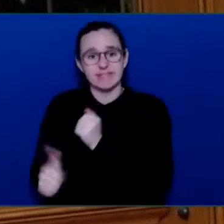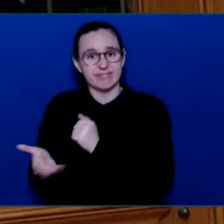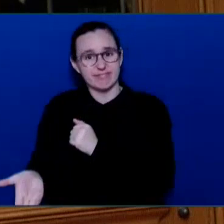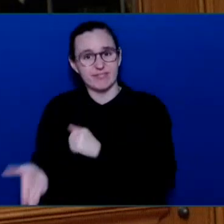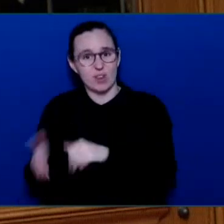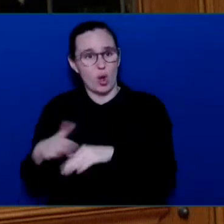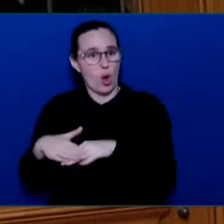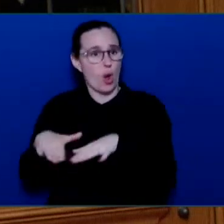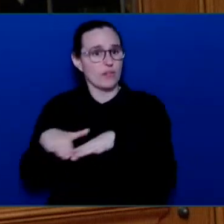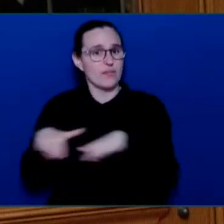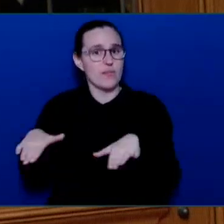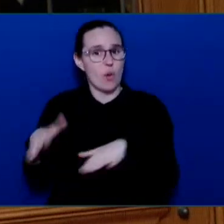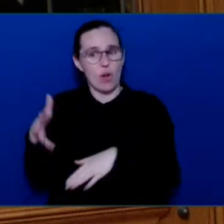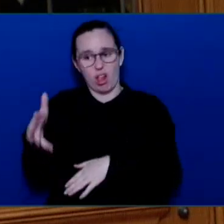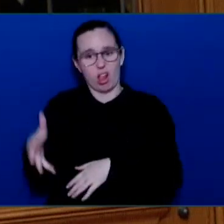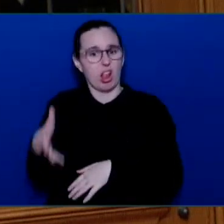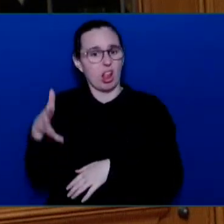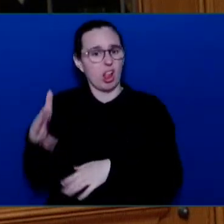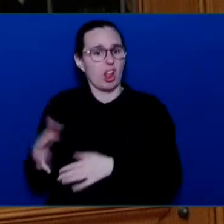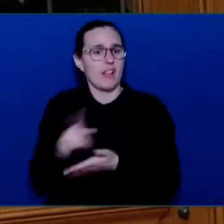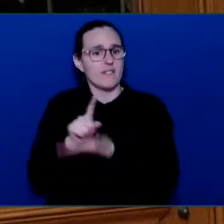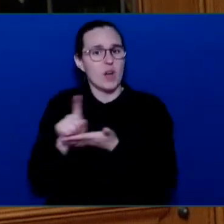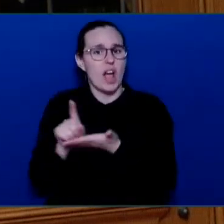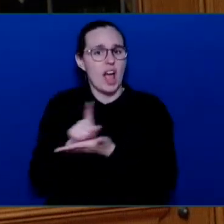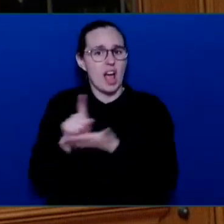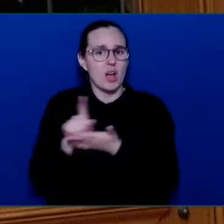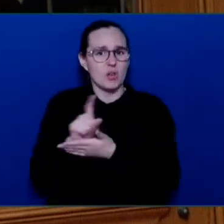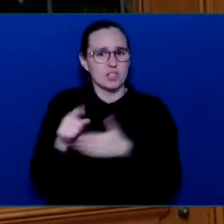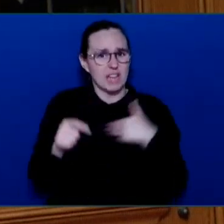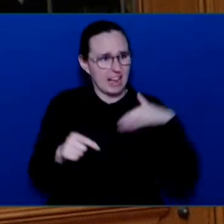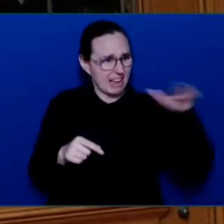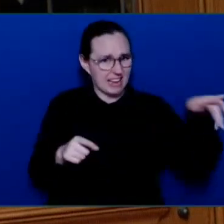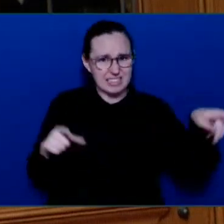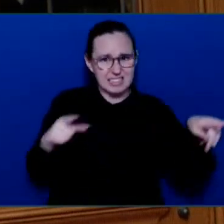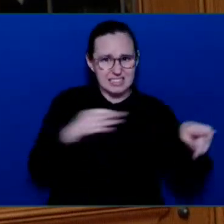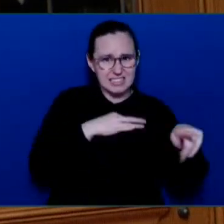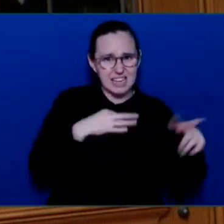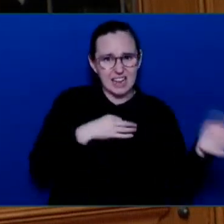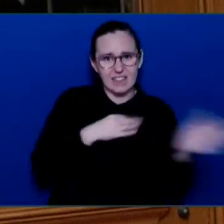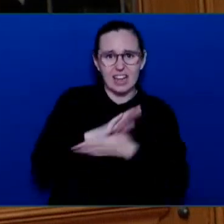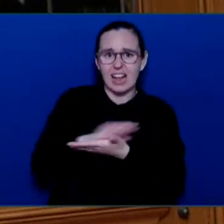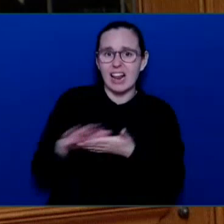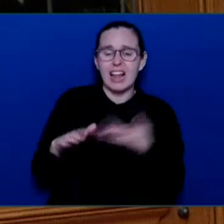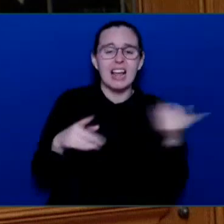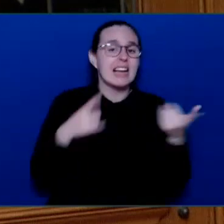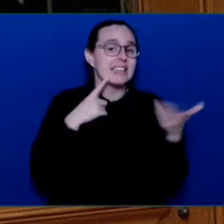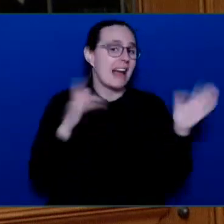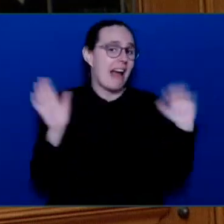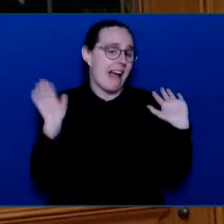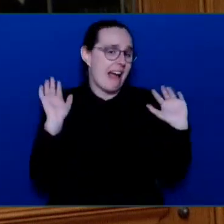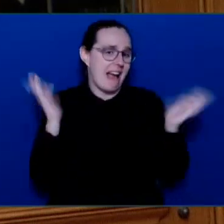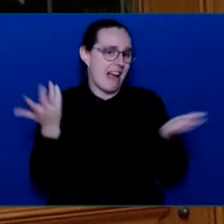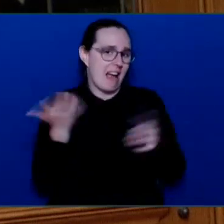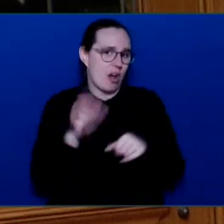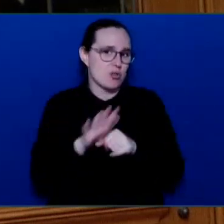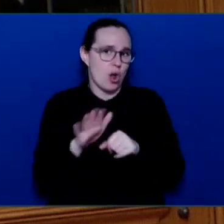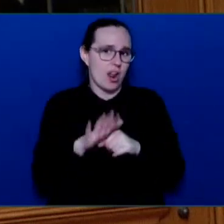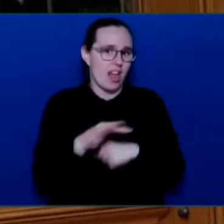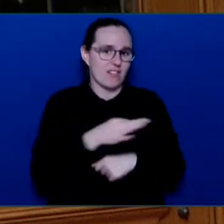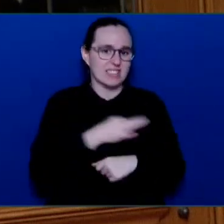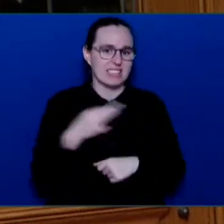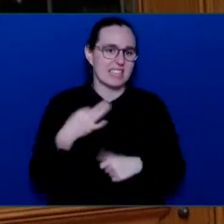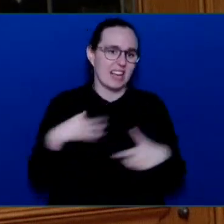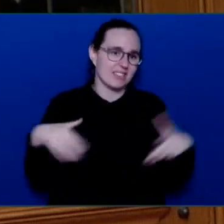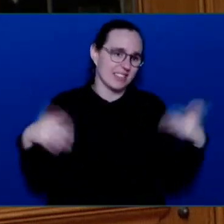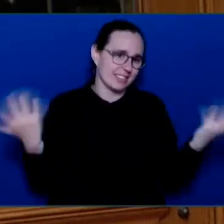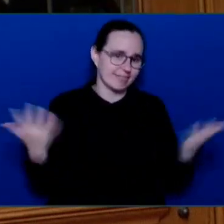cleaned because there was not enough staff. Mr. Speaker, I even considered cleaning the